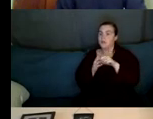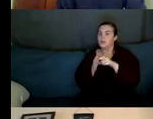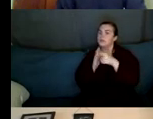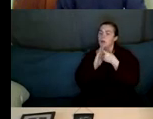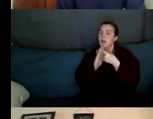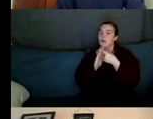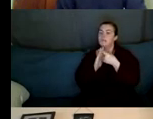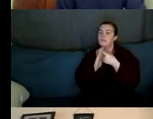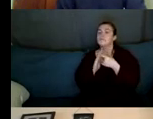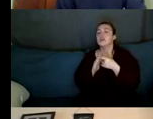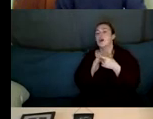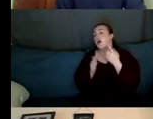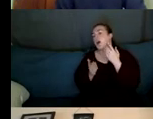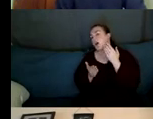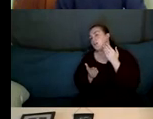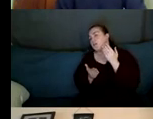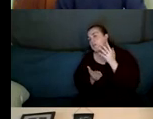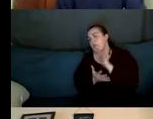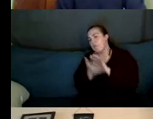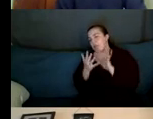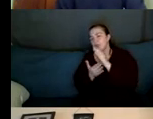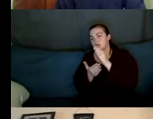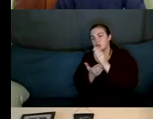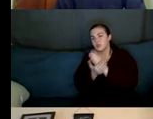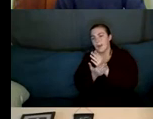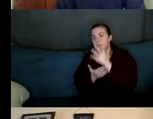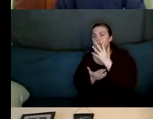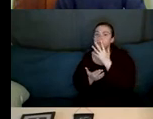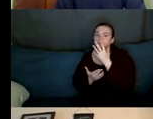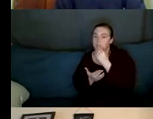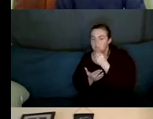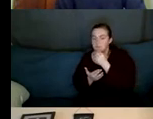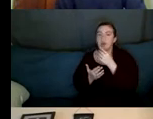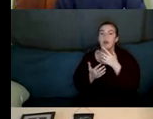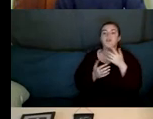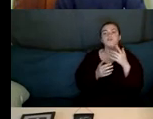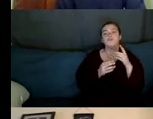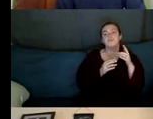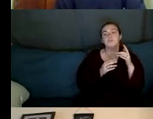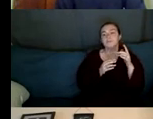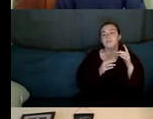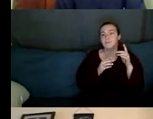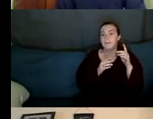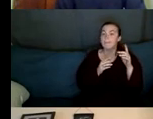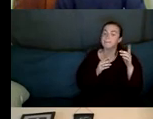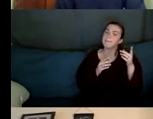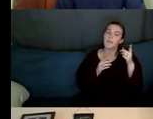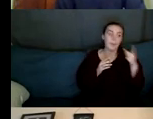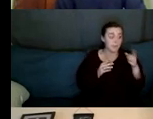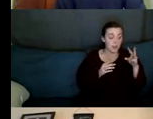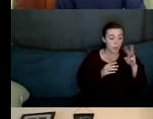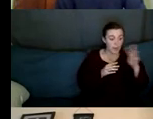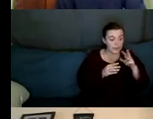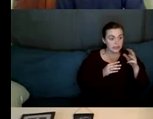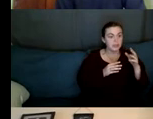They're going to start going to bed. Our West Coast folks are going to be getting up. out or getting off of work and they're going to